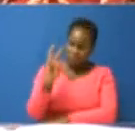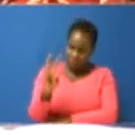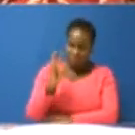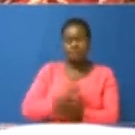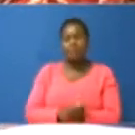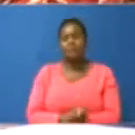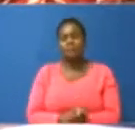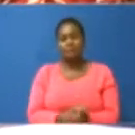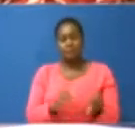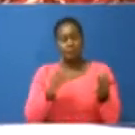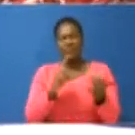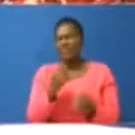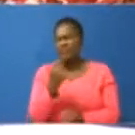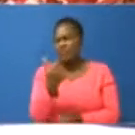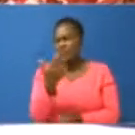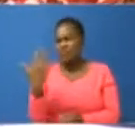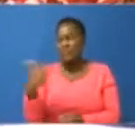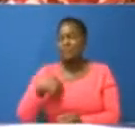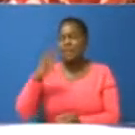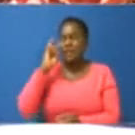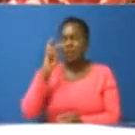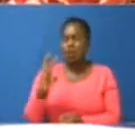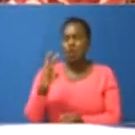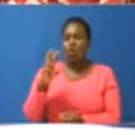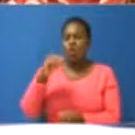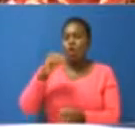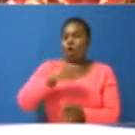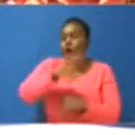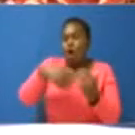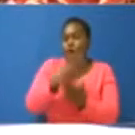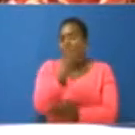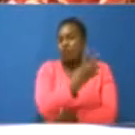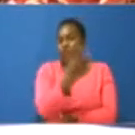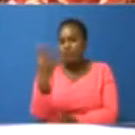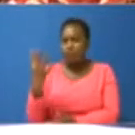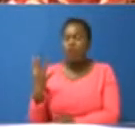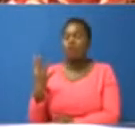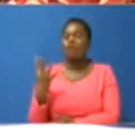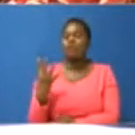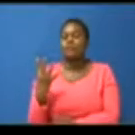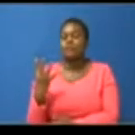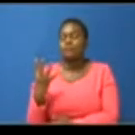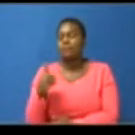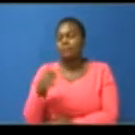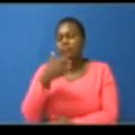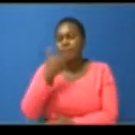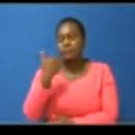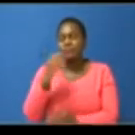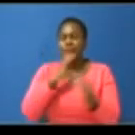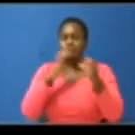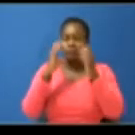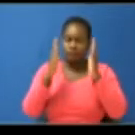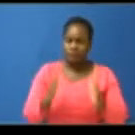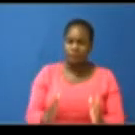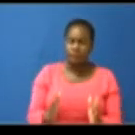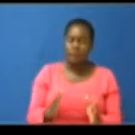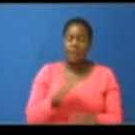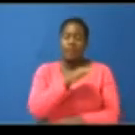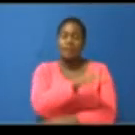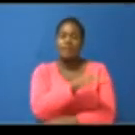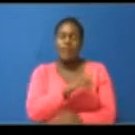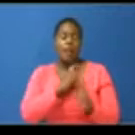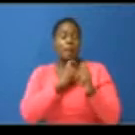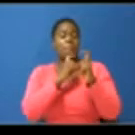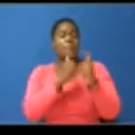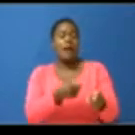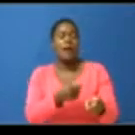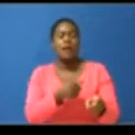that and a few things came out you know among all those four individuals like if you had a best communicator award this evening for